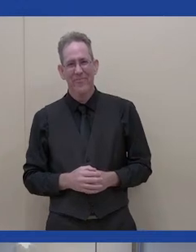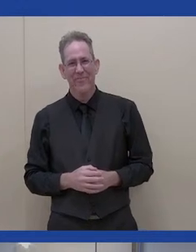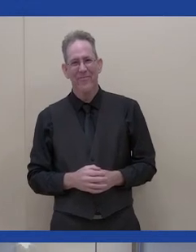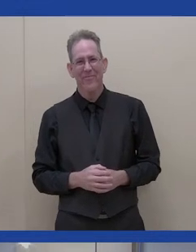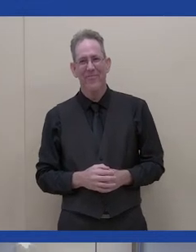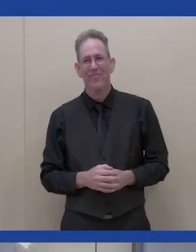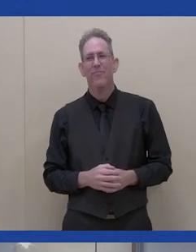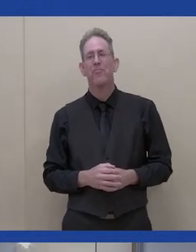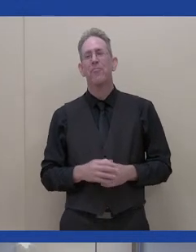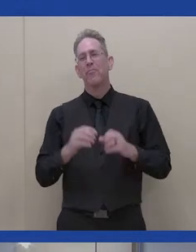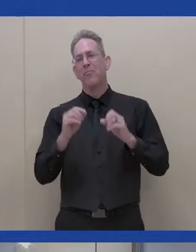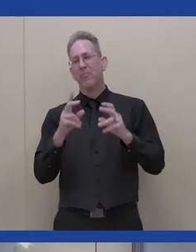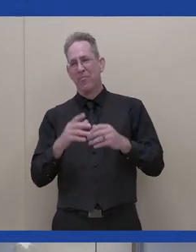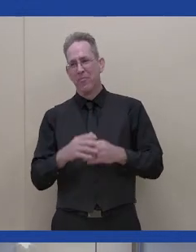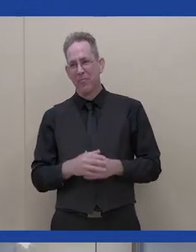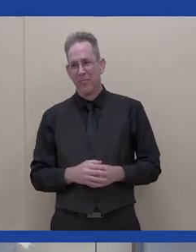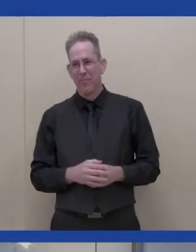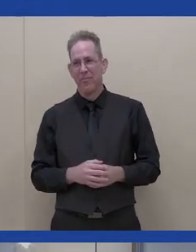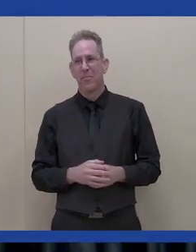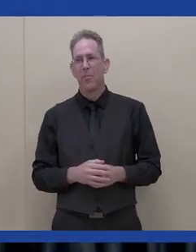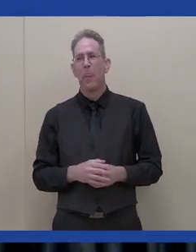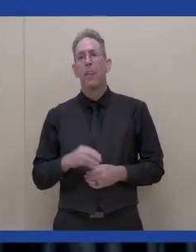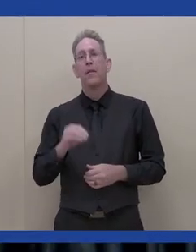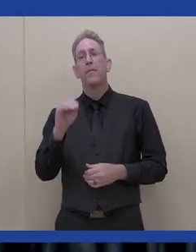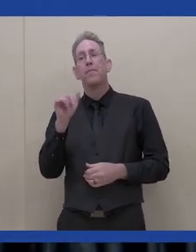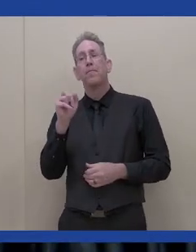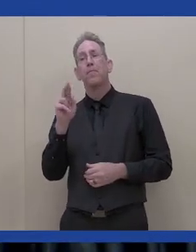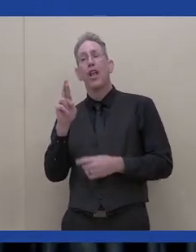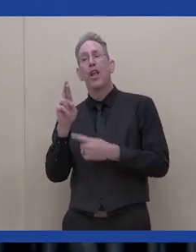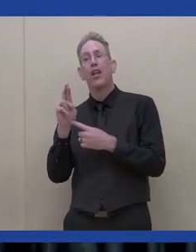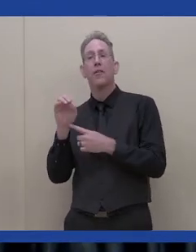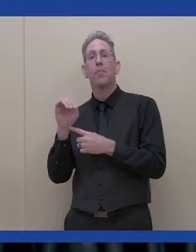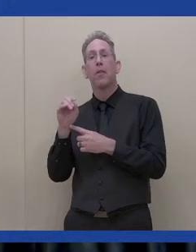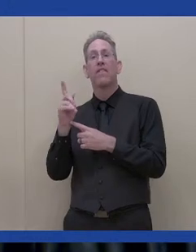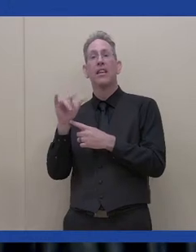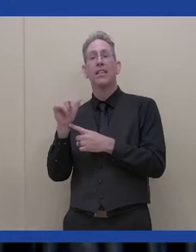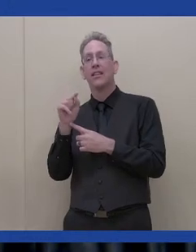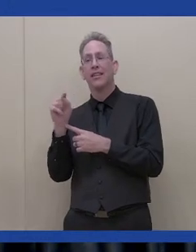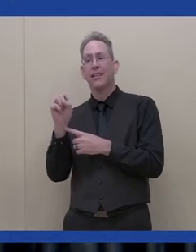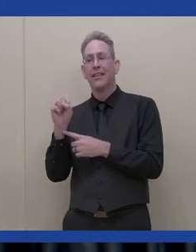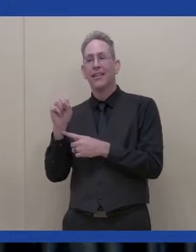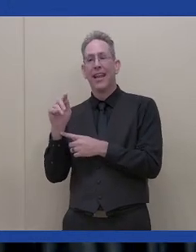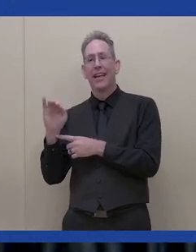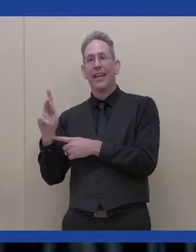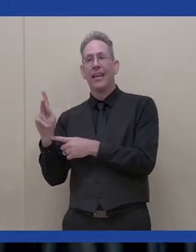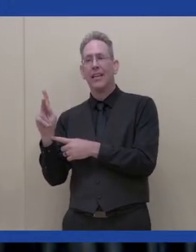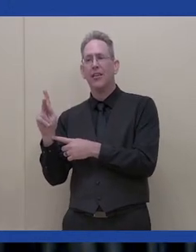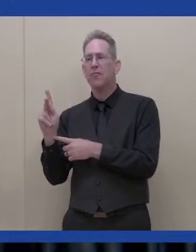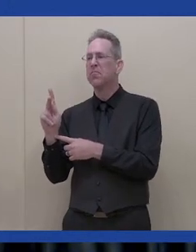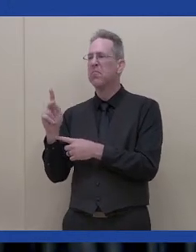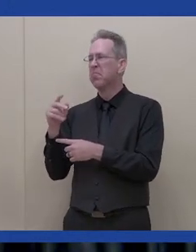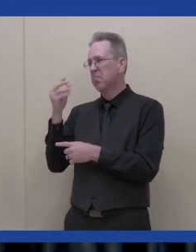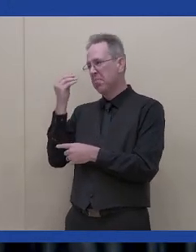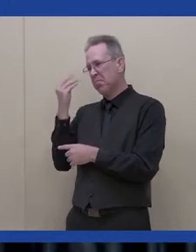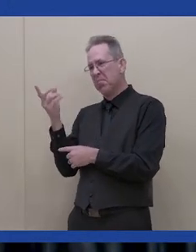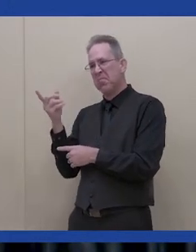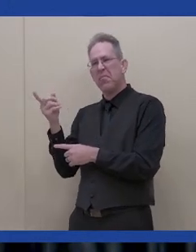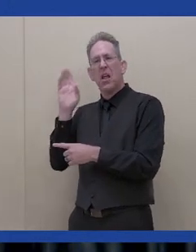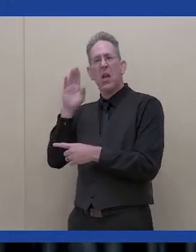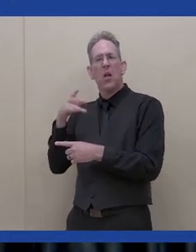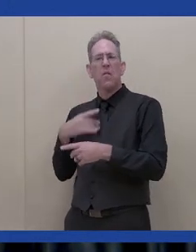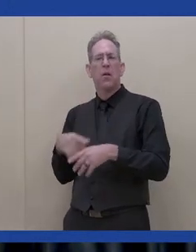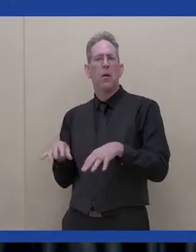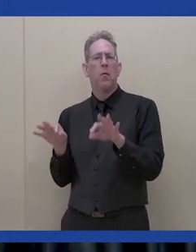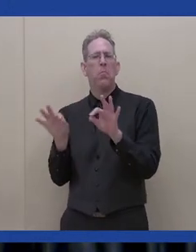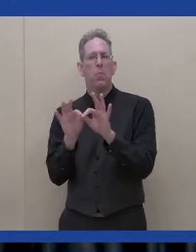Mayor Mulvaney Stanek, I know how important it will be to you that community members have an opportunity to learn about and engage